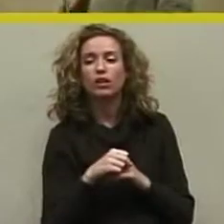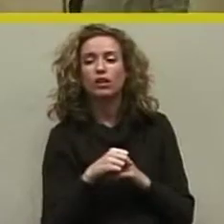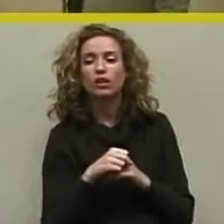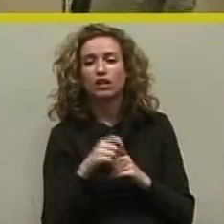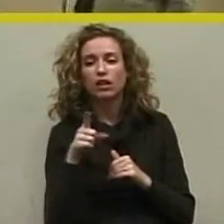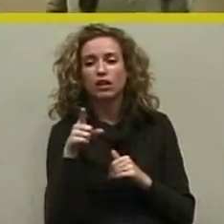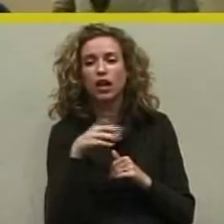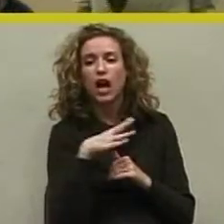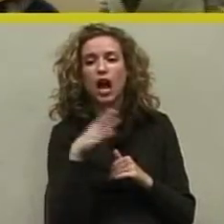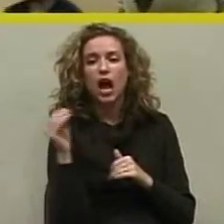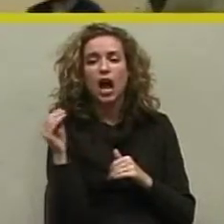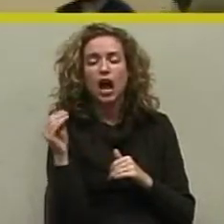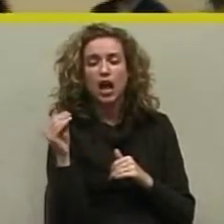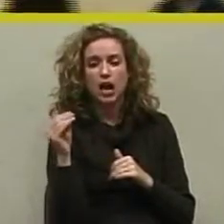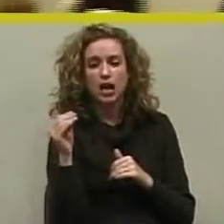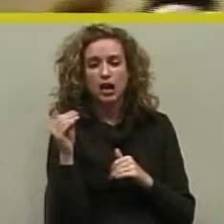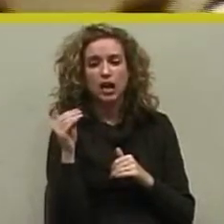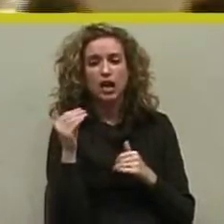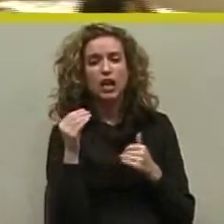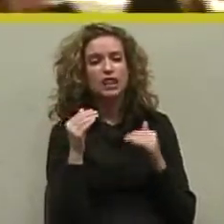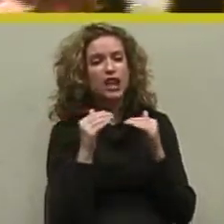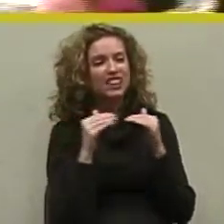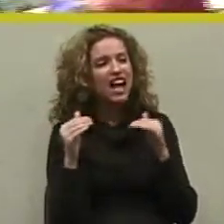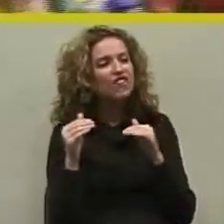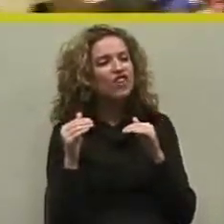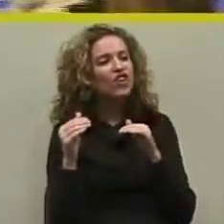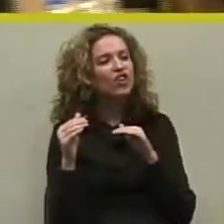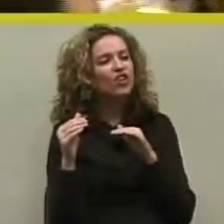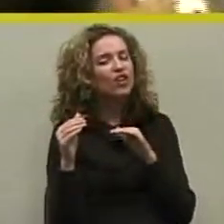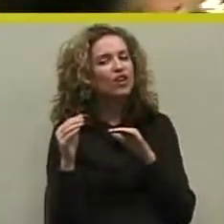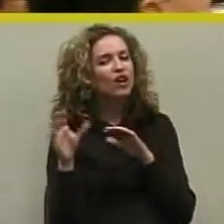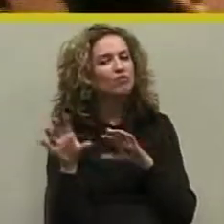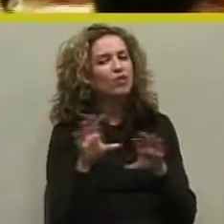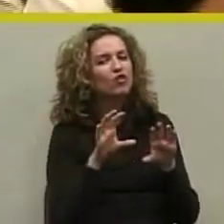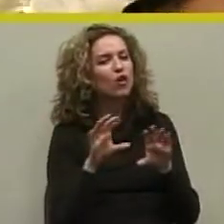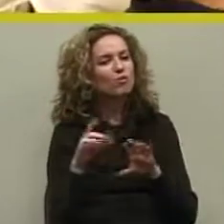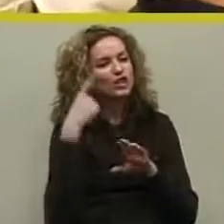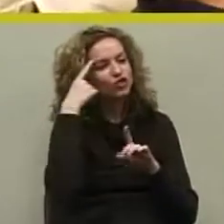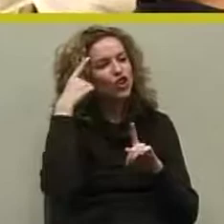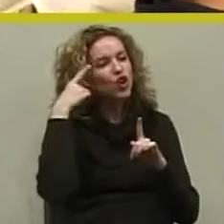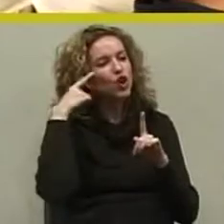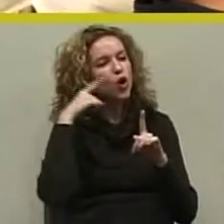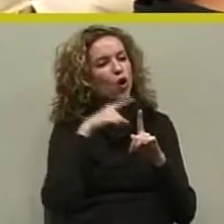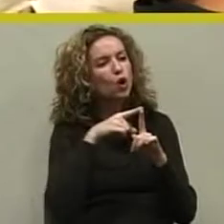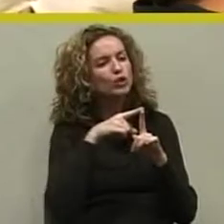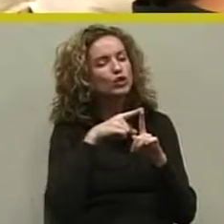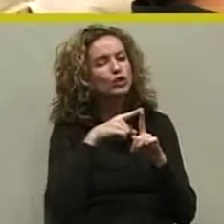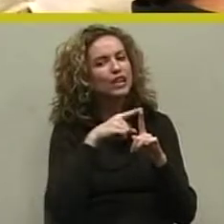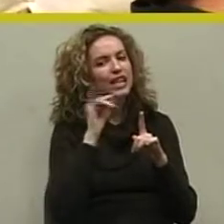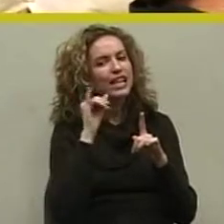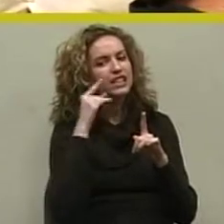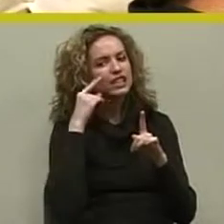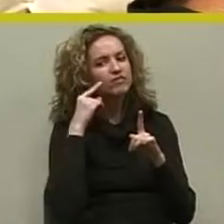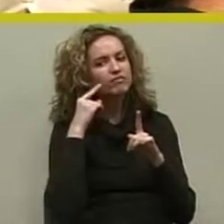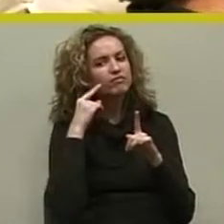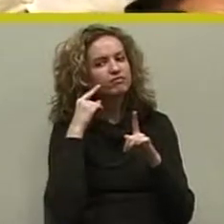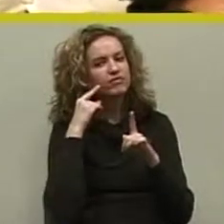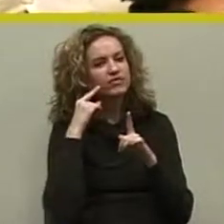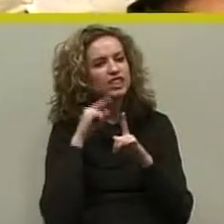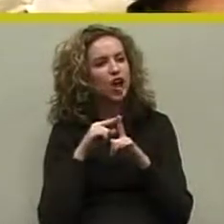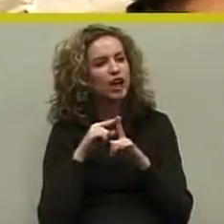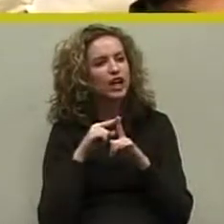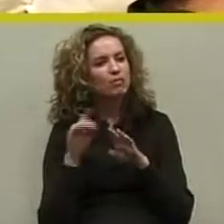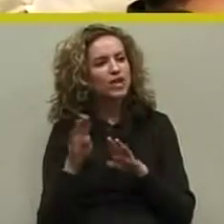It's expected. And isn't your present level of performance for your goals isn't it the target behavior in terms of